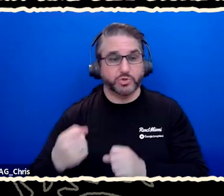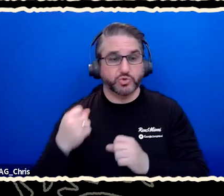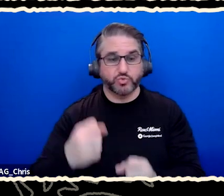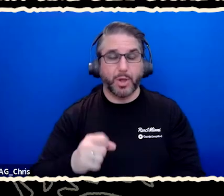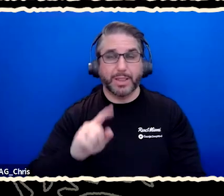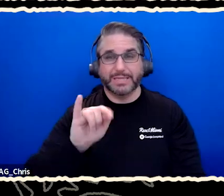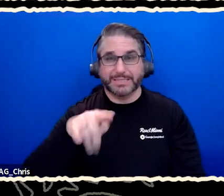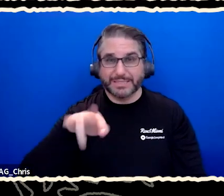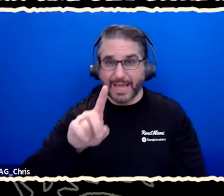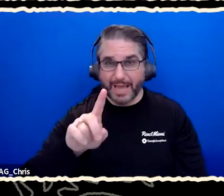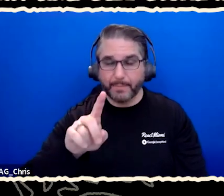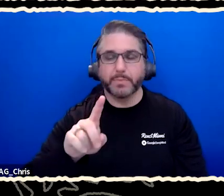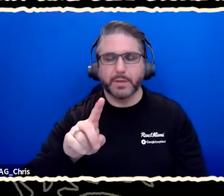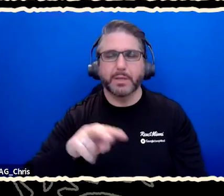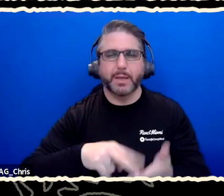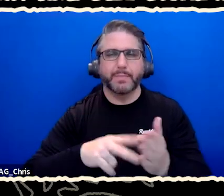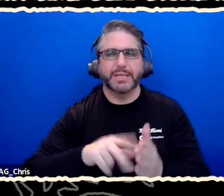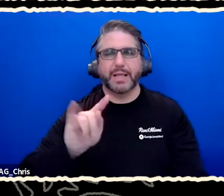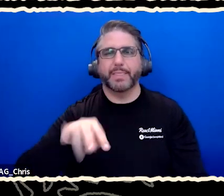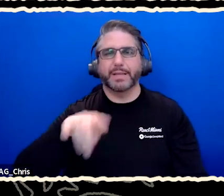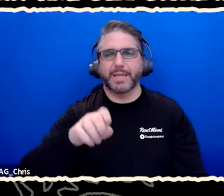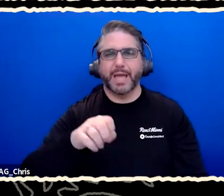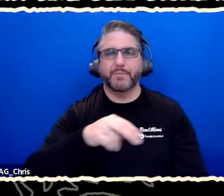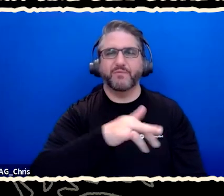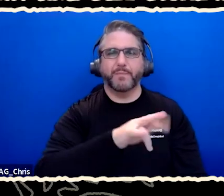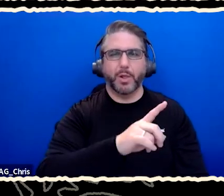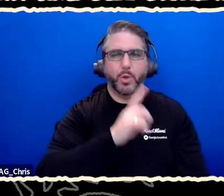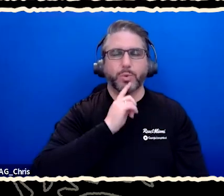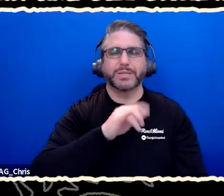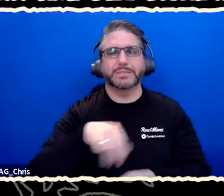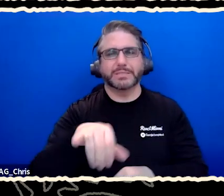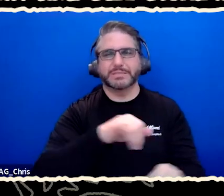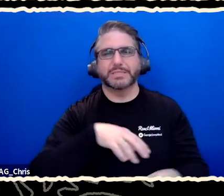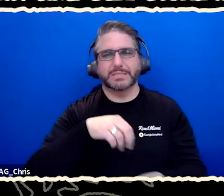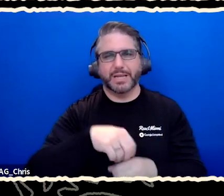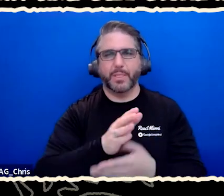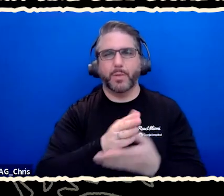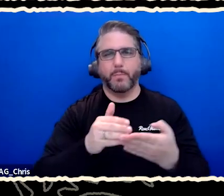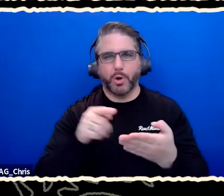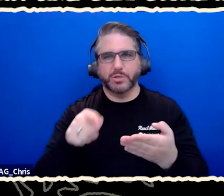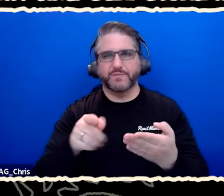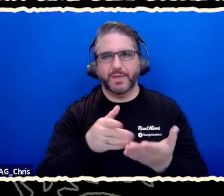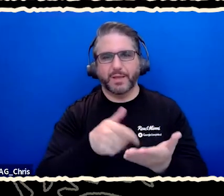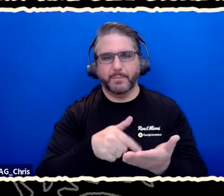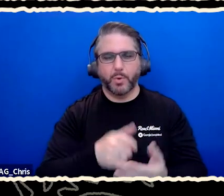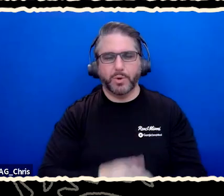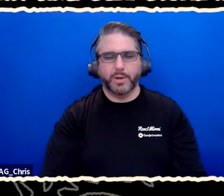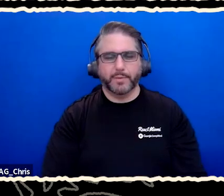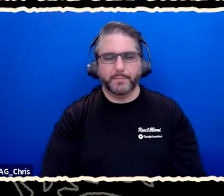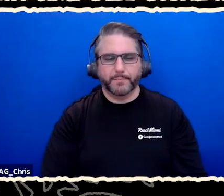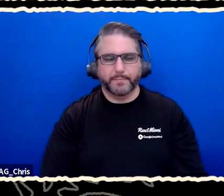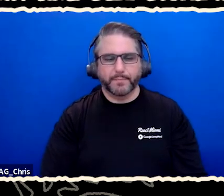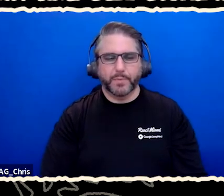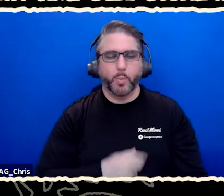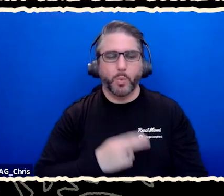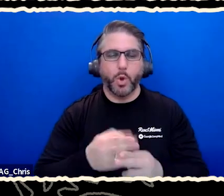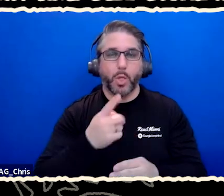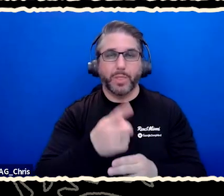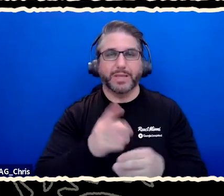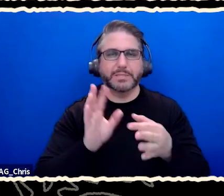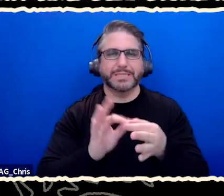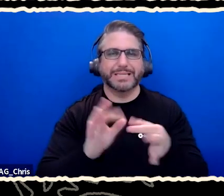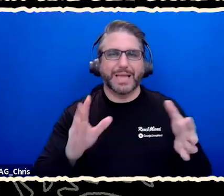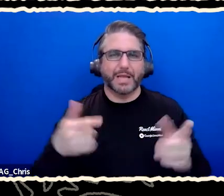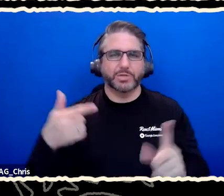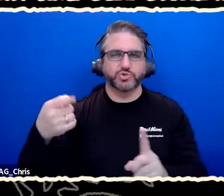of payload is consistent between parts of the component. We call this detached triggers, and